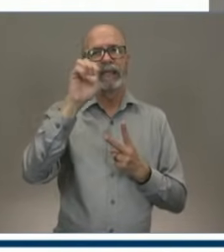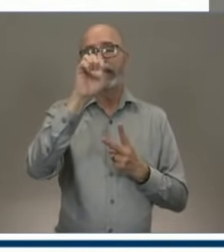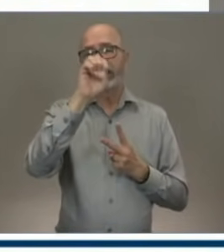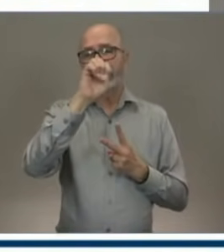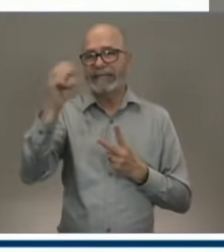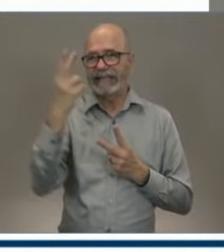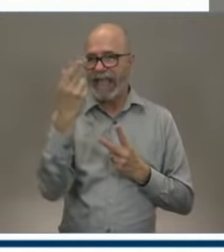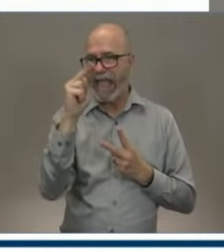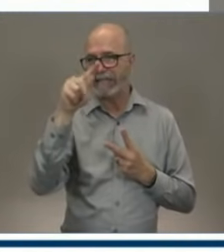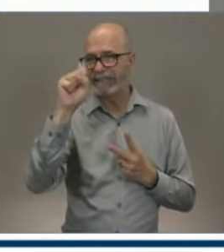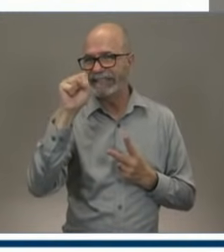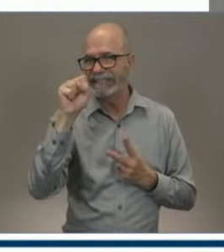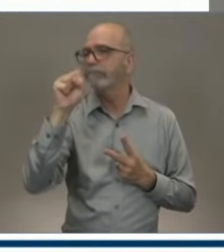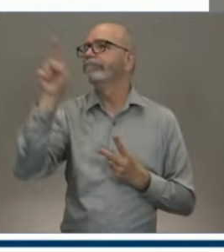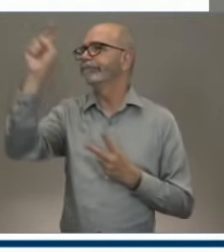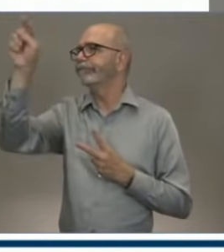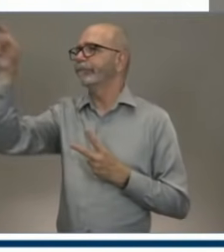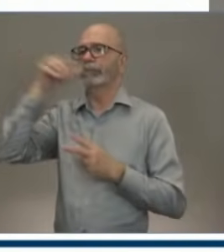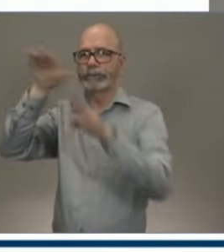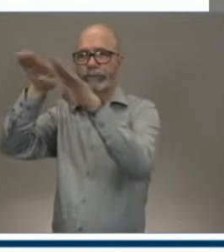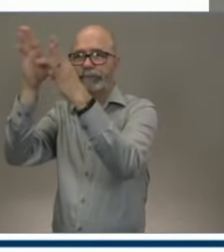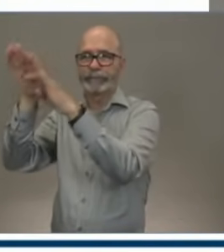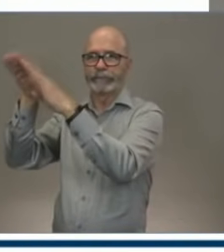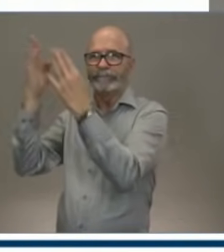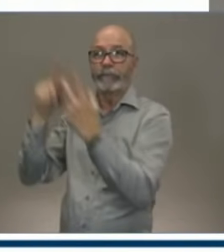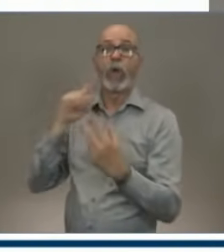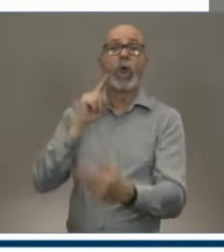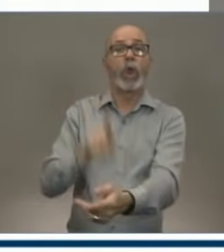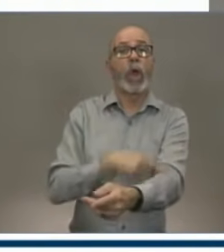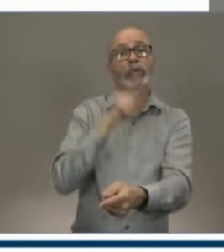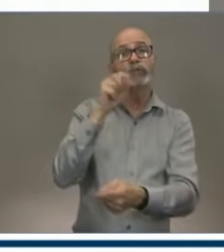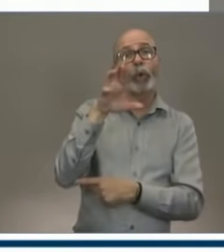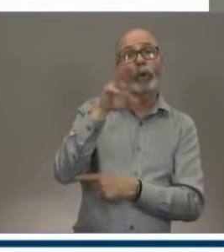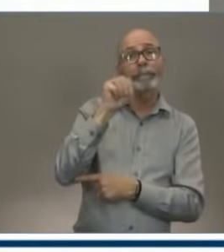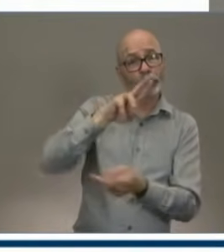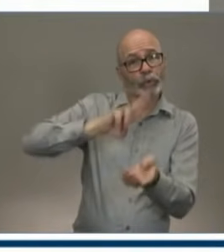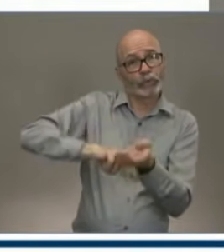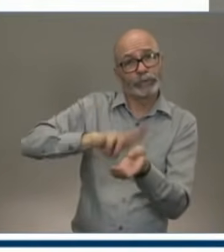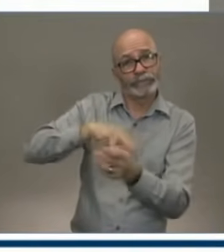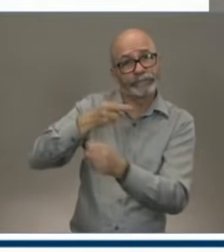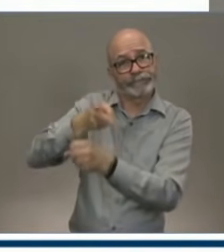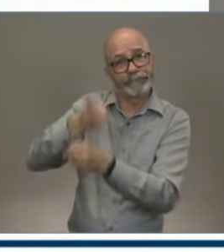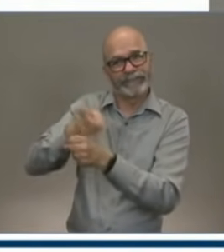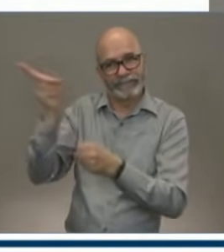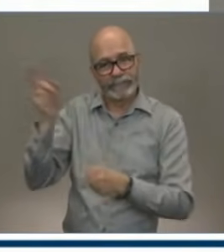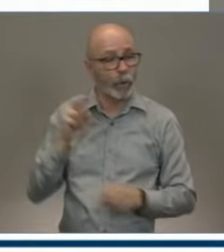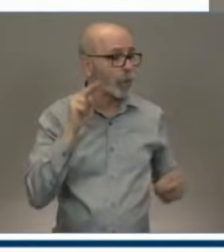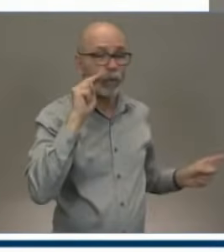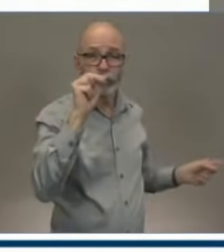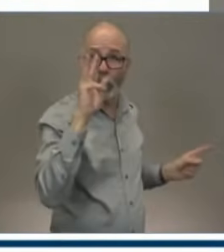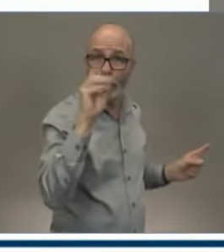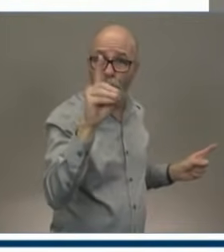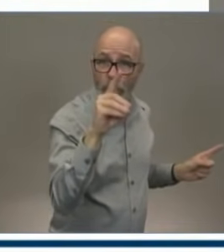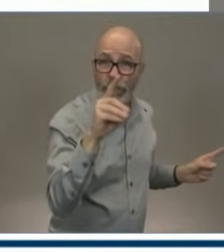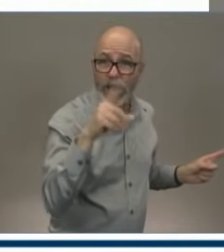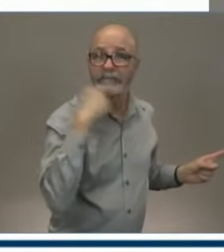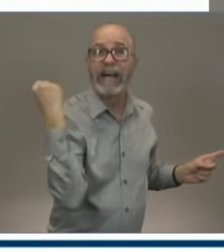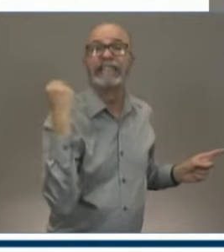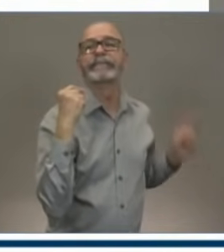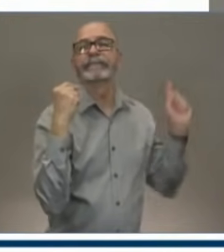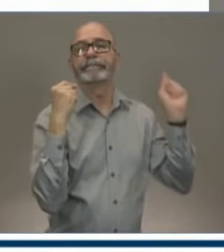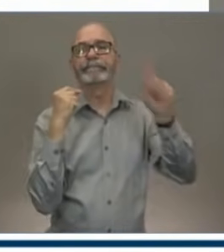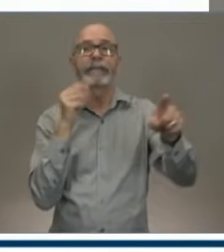long-term care facilities who are immunizing this week, Northwood, Halifax, and Bedford campuses, as well as